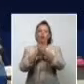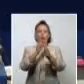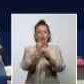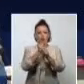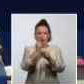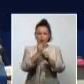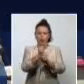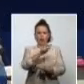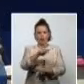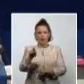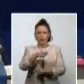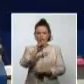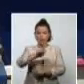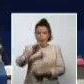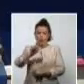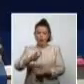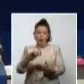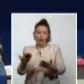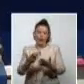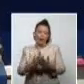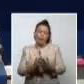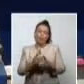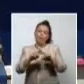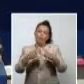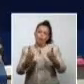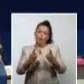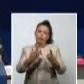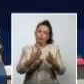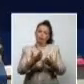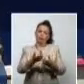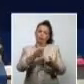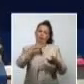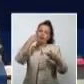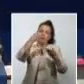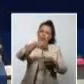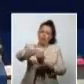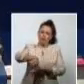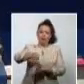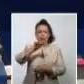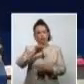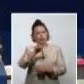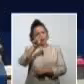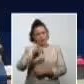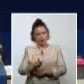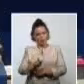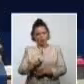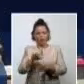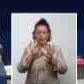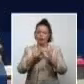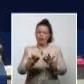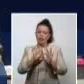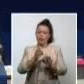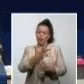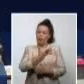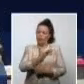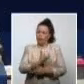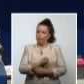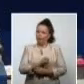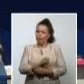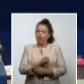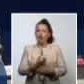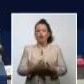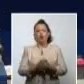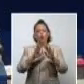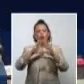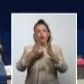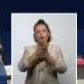One is a 53-year-old patient with a history of liver cirrhosis, diabetes mellitus, high